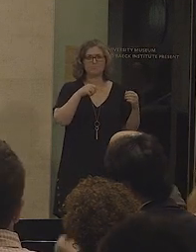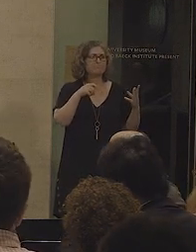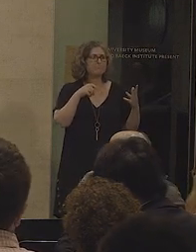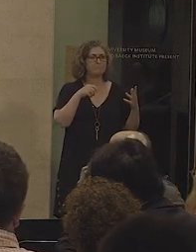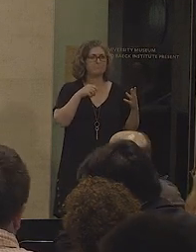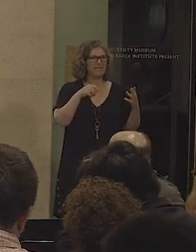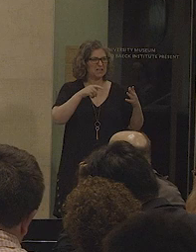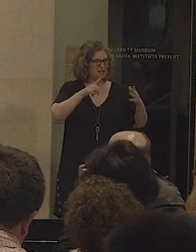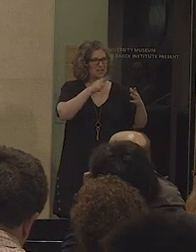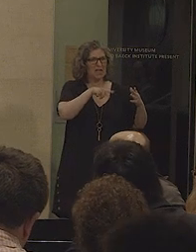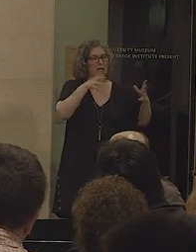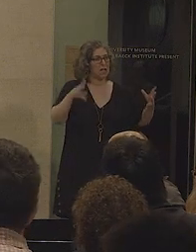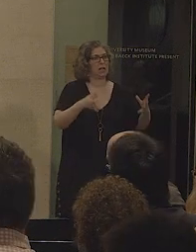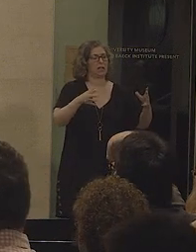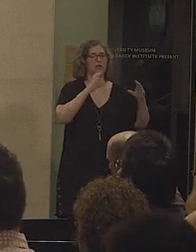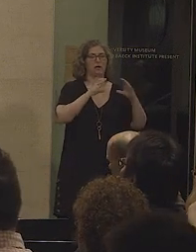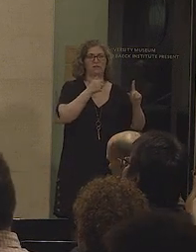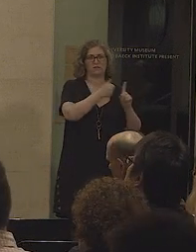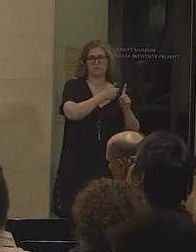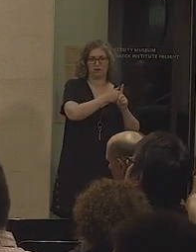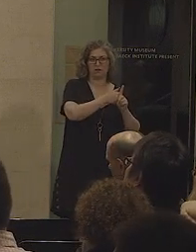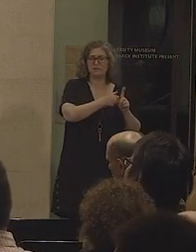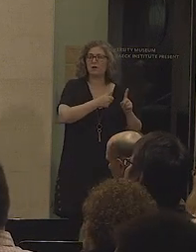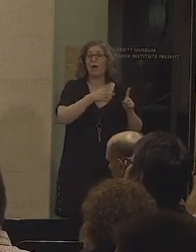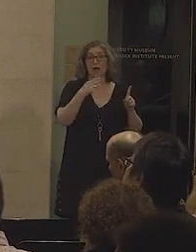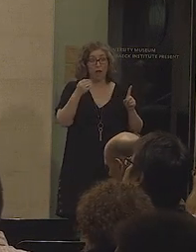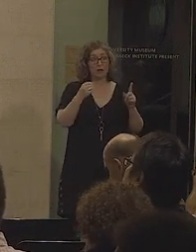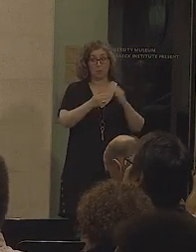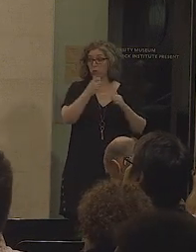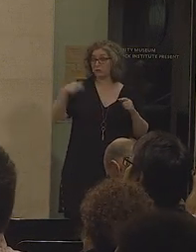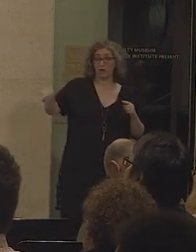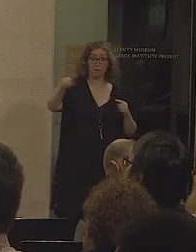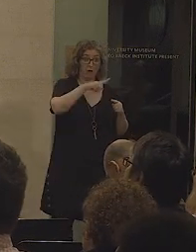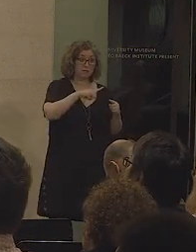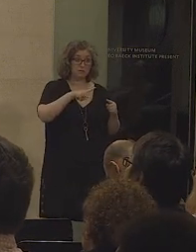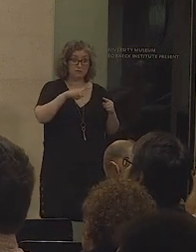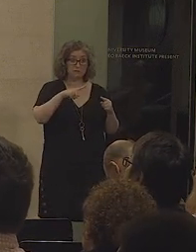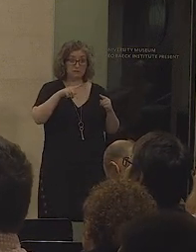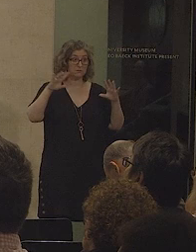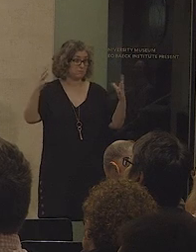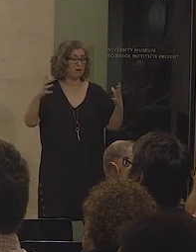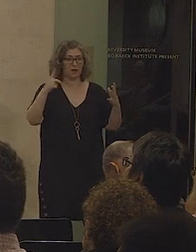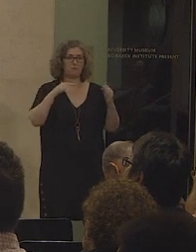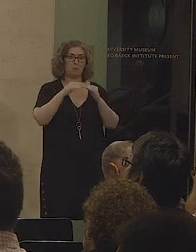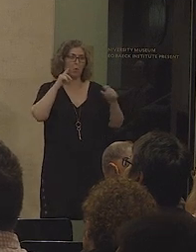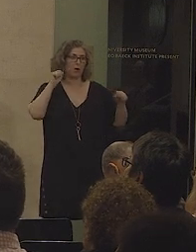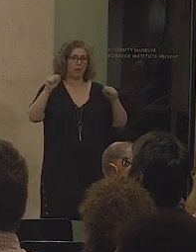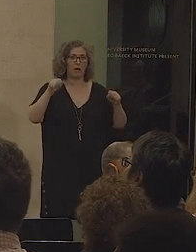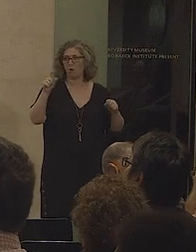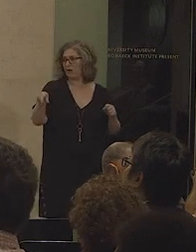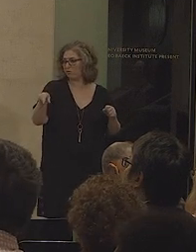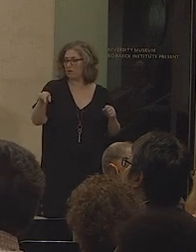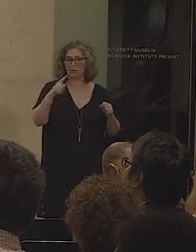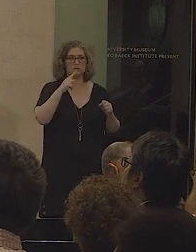the conversation often. And the majority of us need to get more vocal. We need